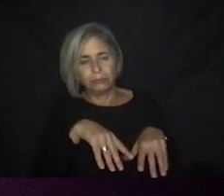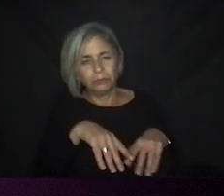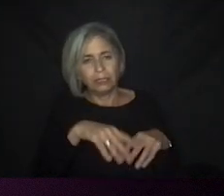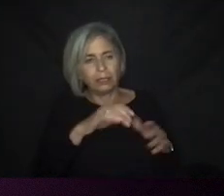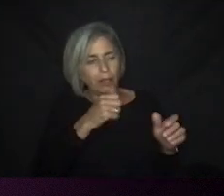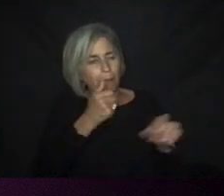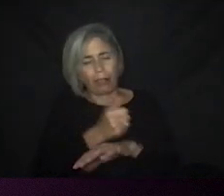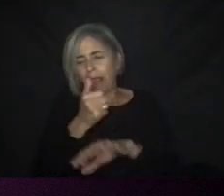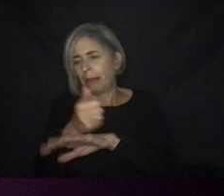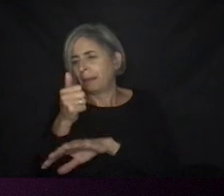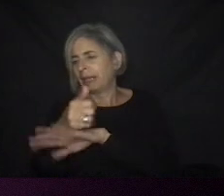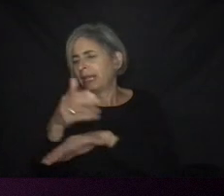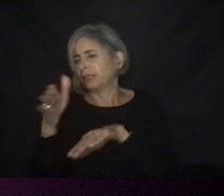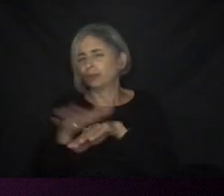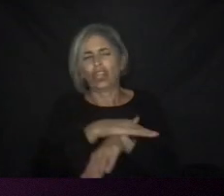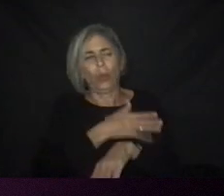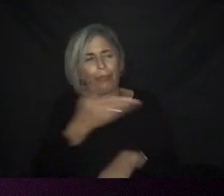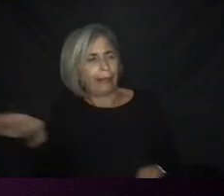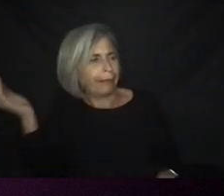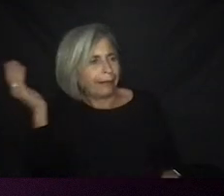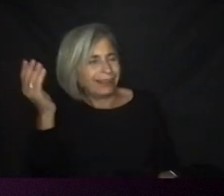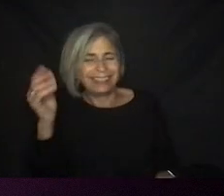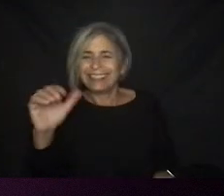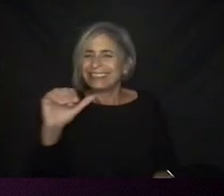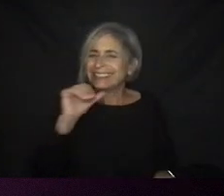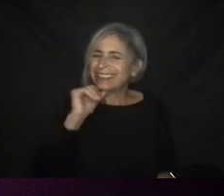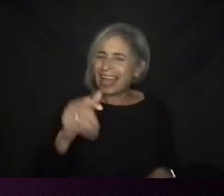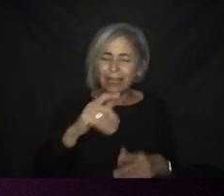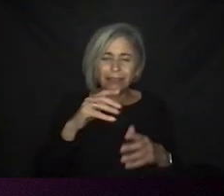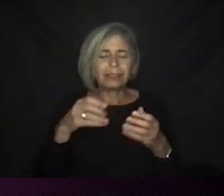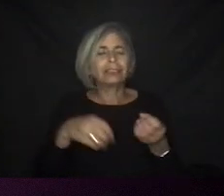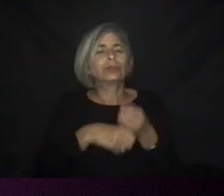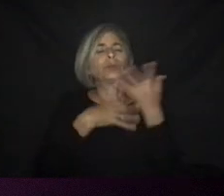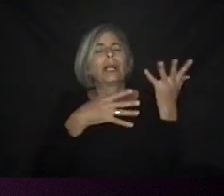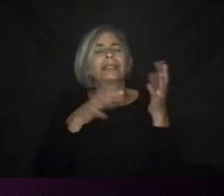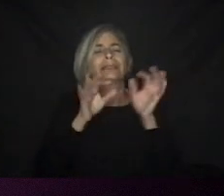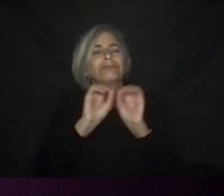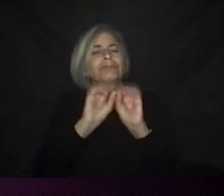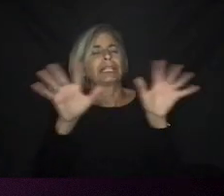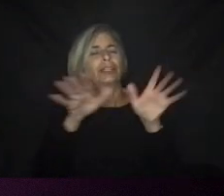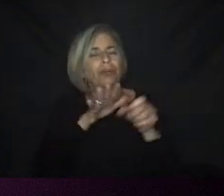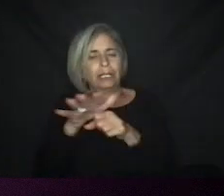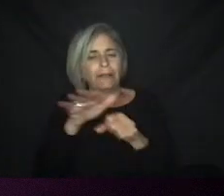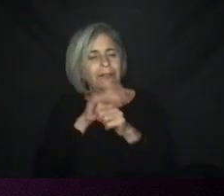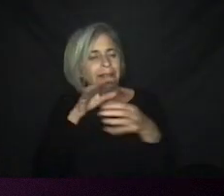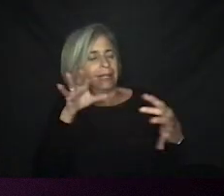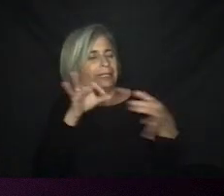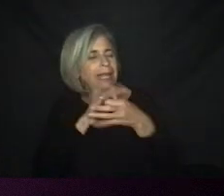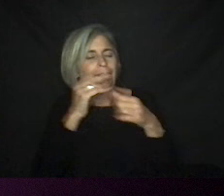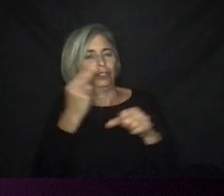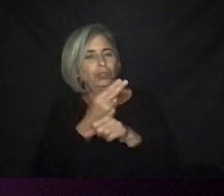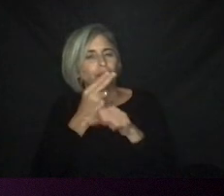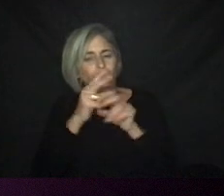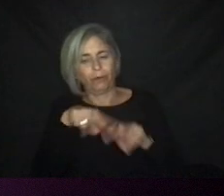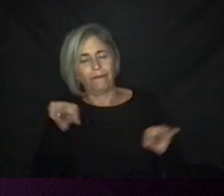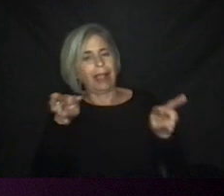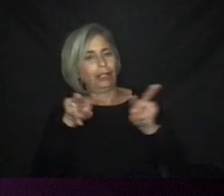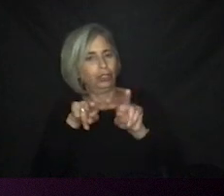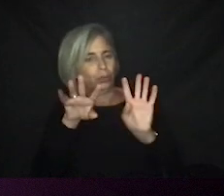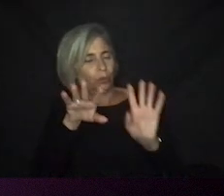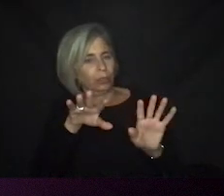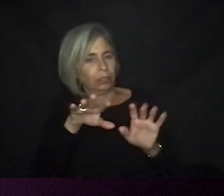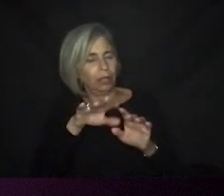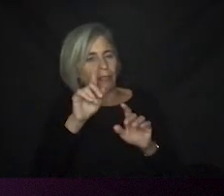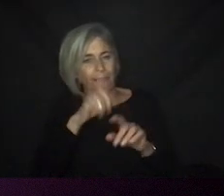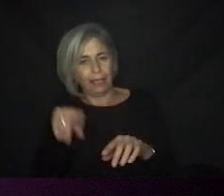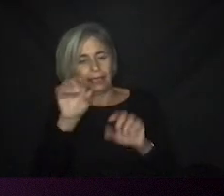trying to blame it on some slow thing." And it's not articulated well enough, because it's not tied to a user value that